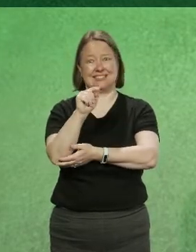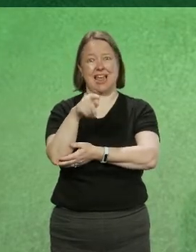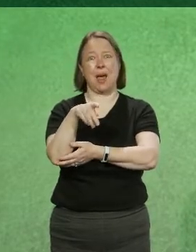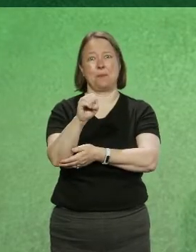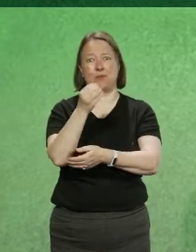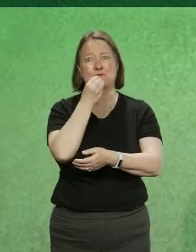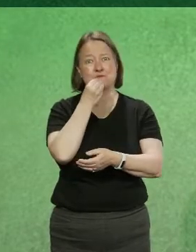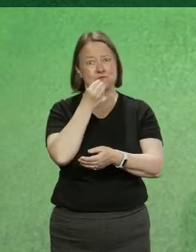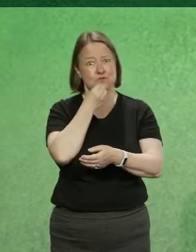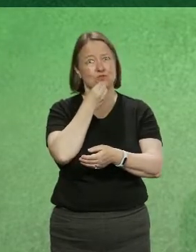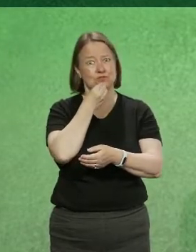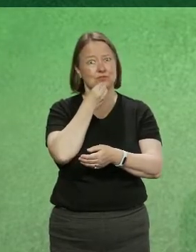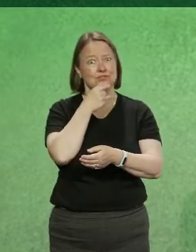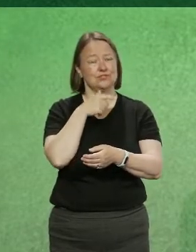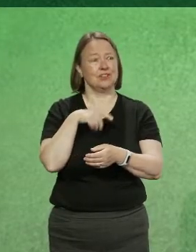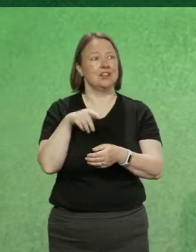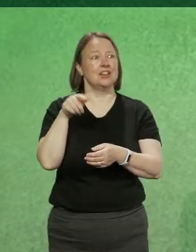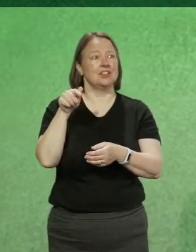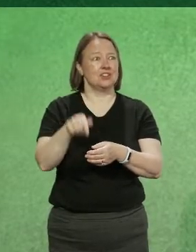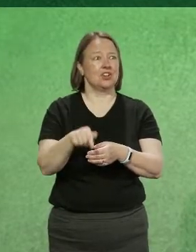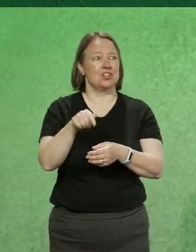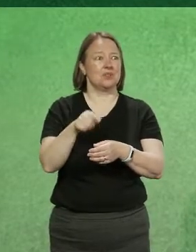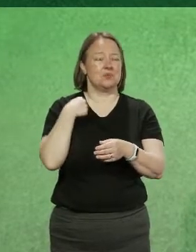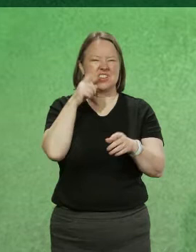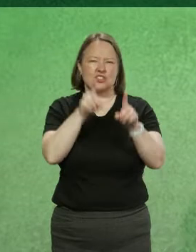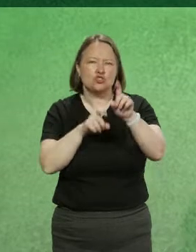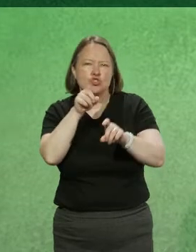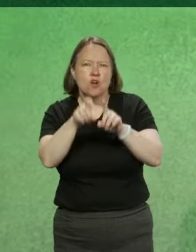And one of the surveys we conducted,